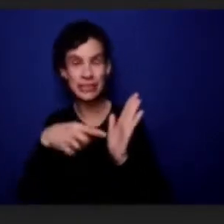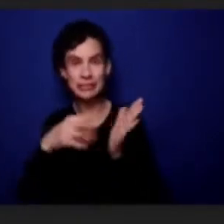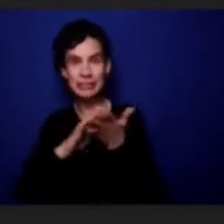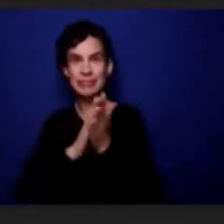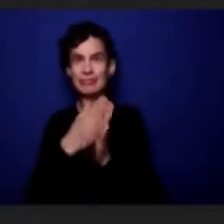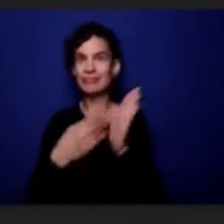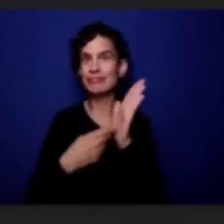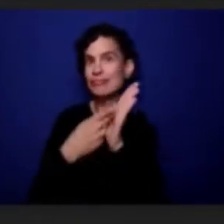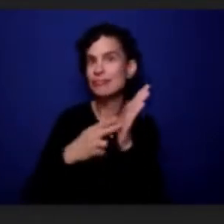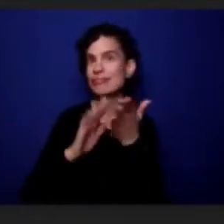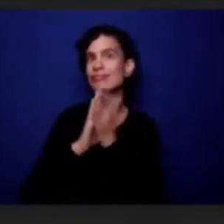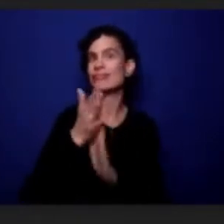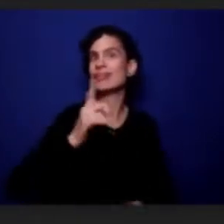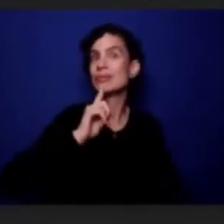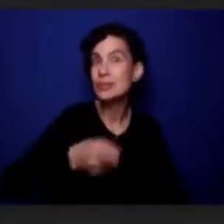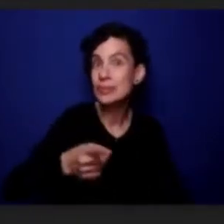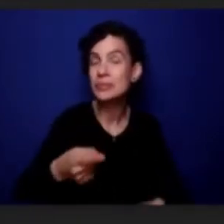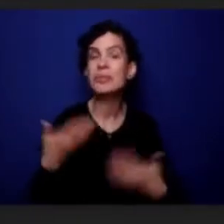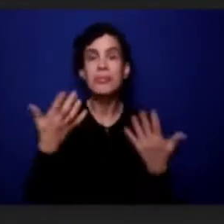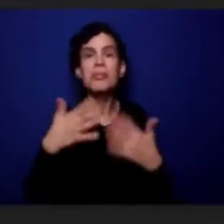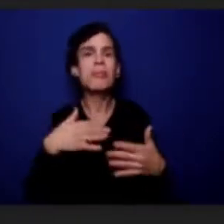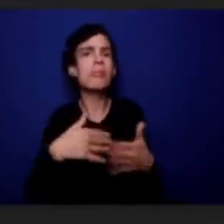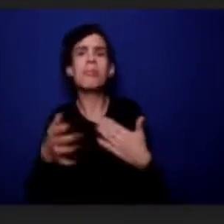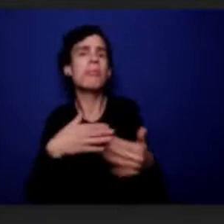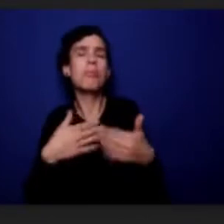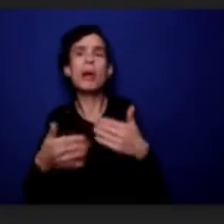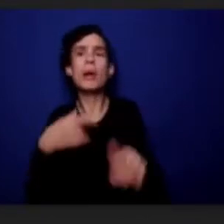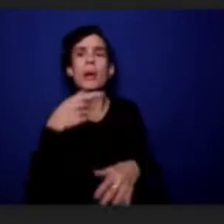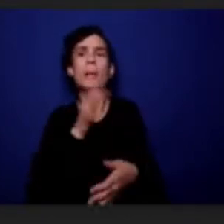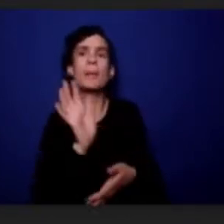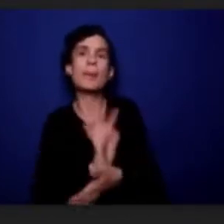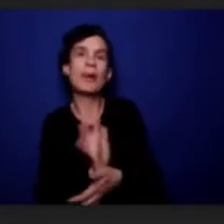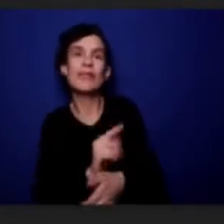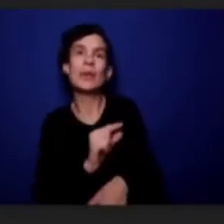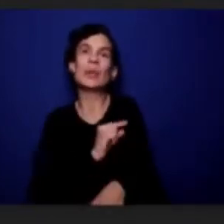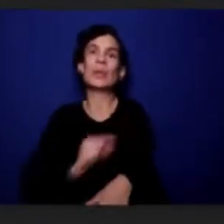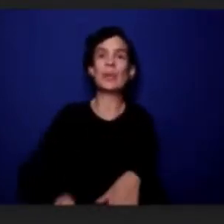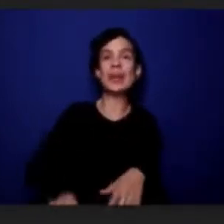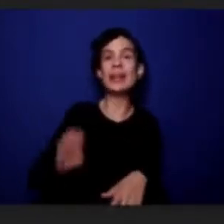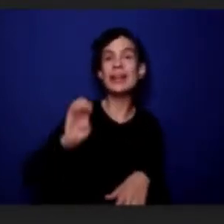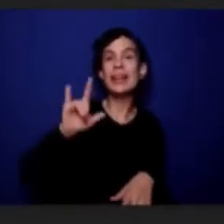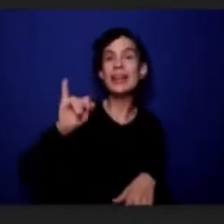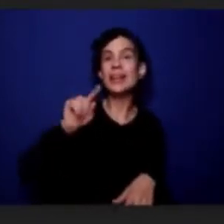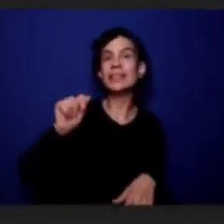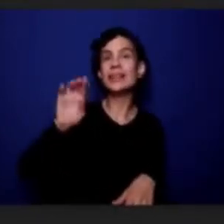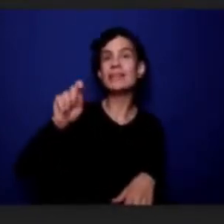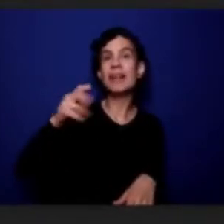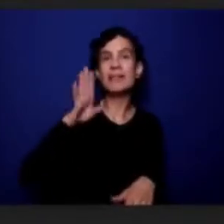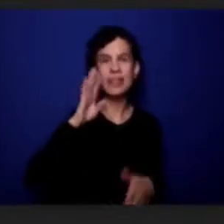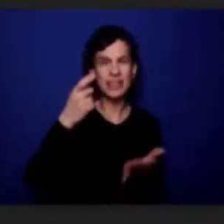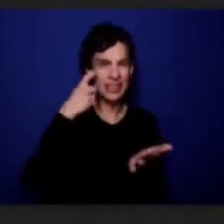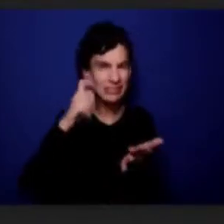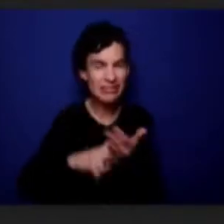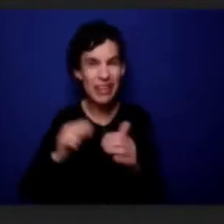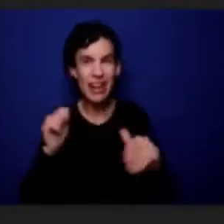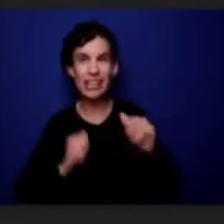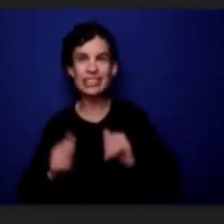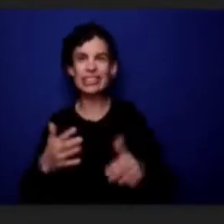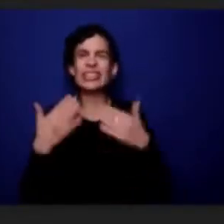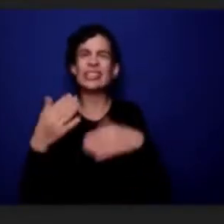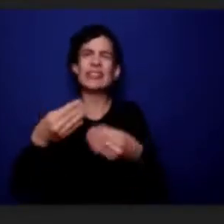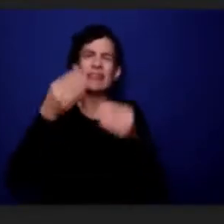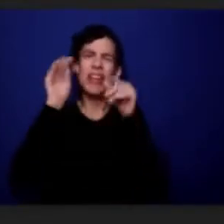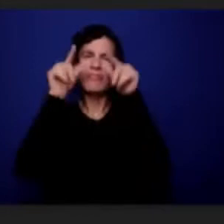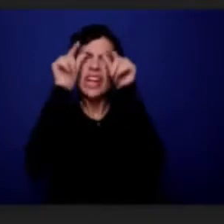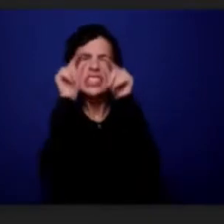story behind the image ends up getting shifted to the point where the story told in the image becomes the truth. Especially, I